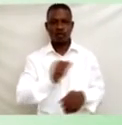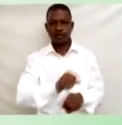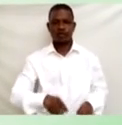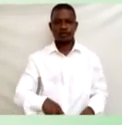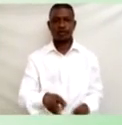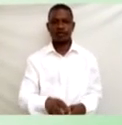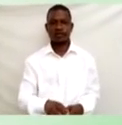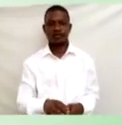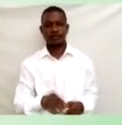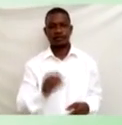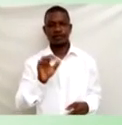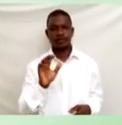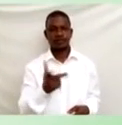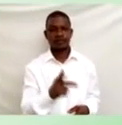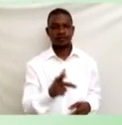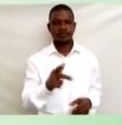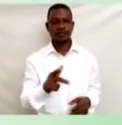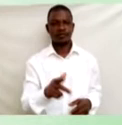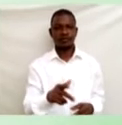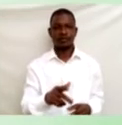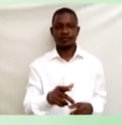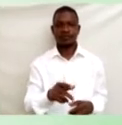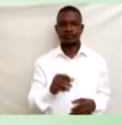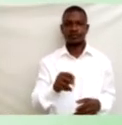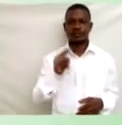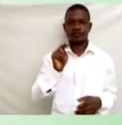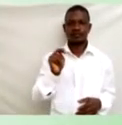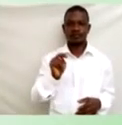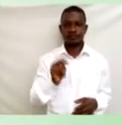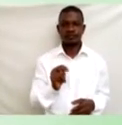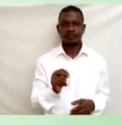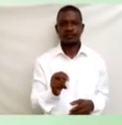she fill out the form first.